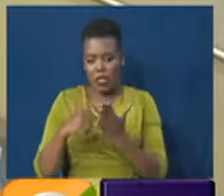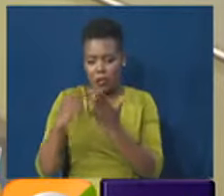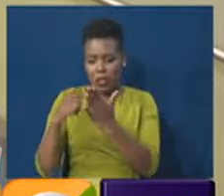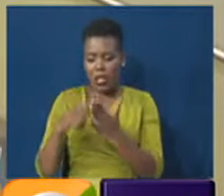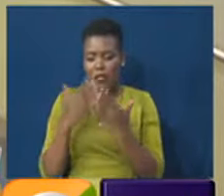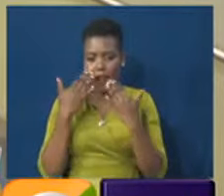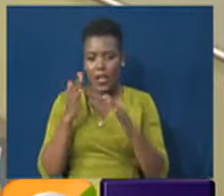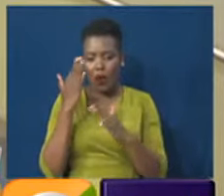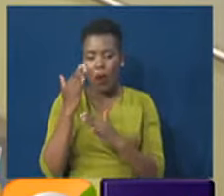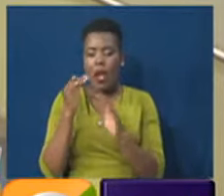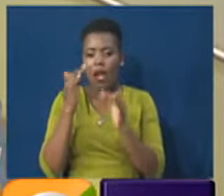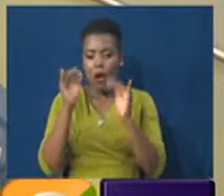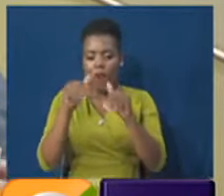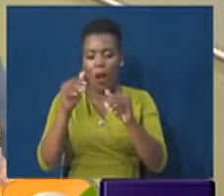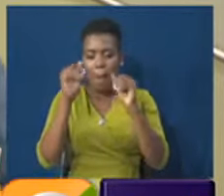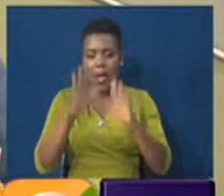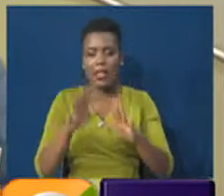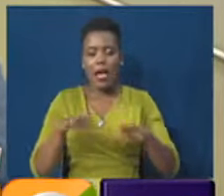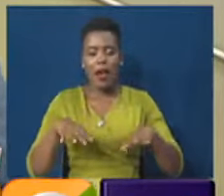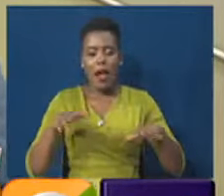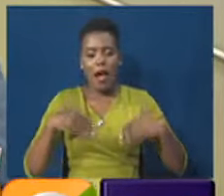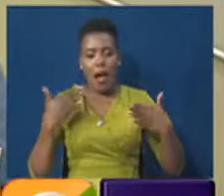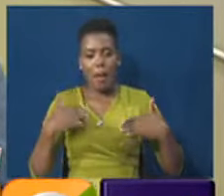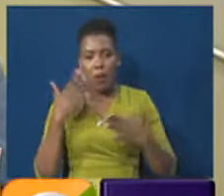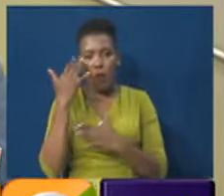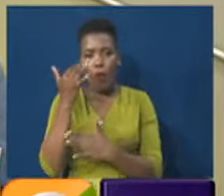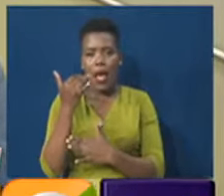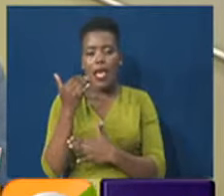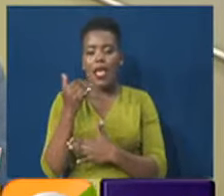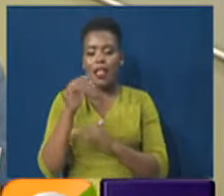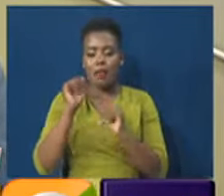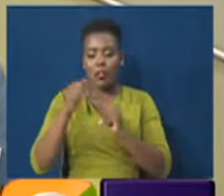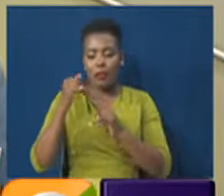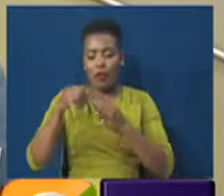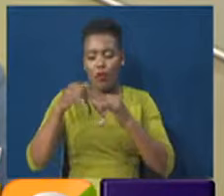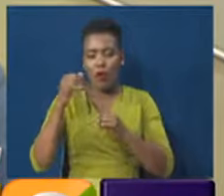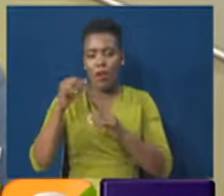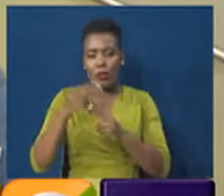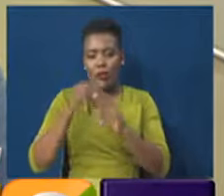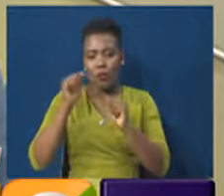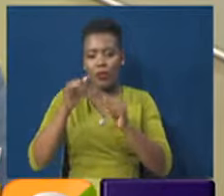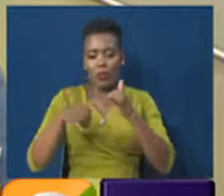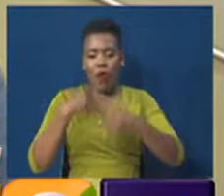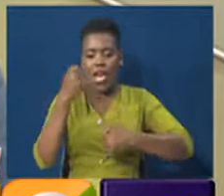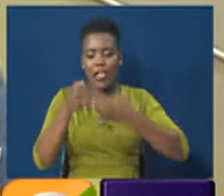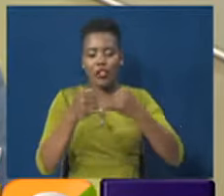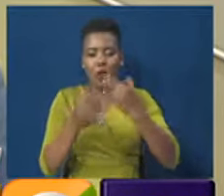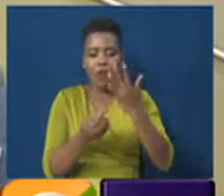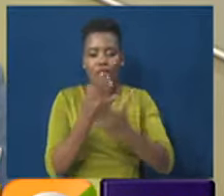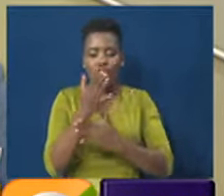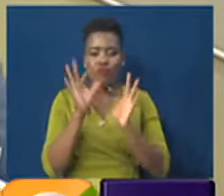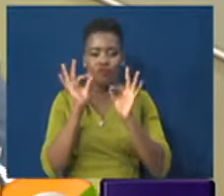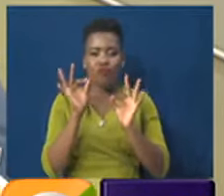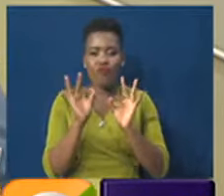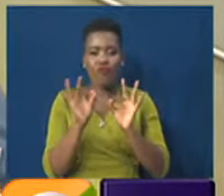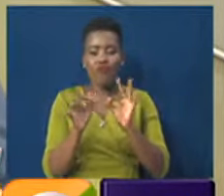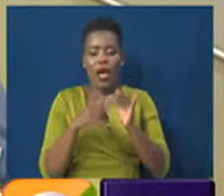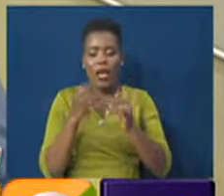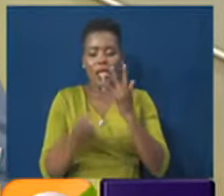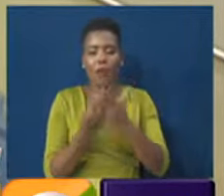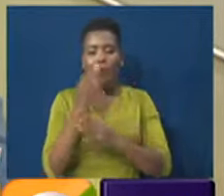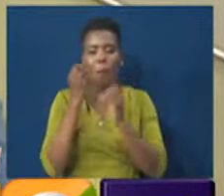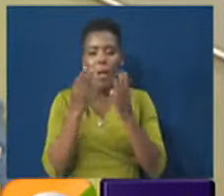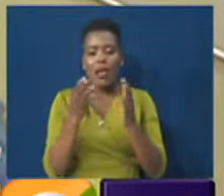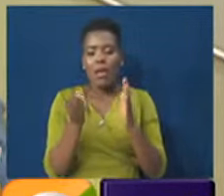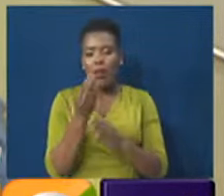very happy. Why? Because if you look at the margins they are going to enjoy around the production of various commodities, it is way different. Thank